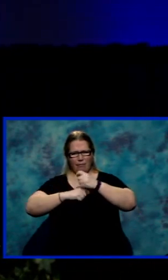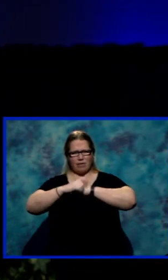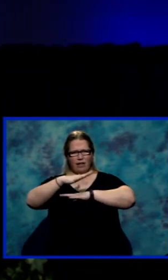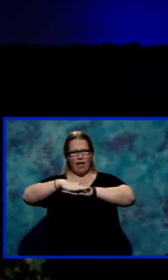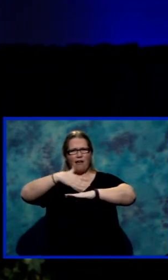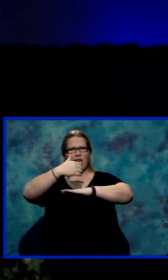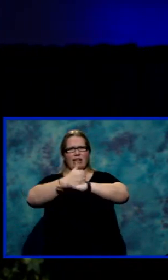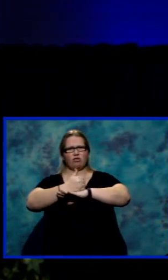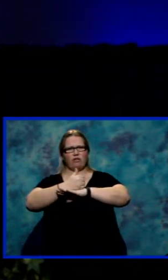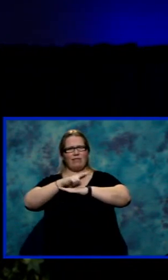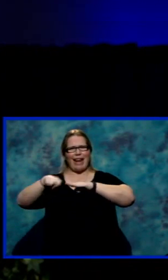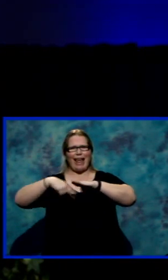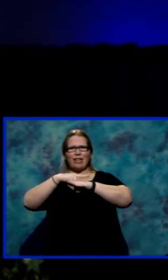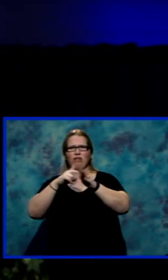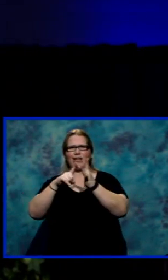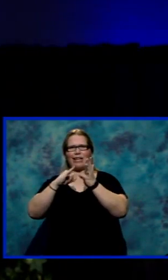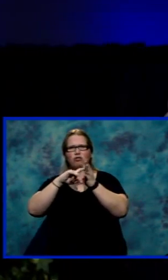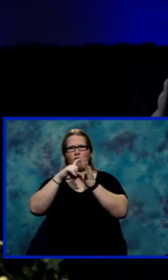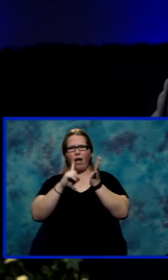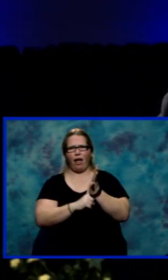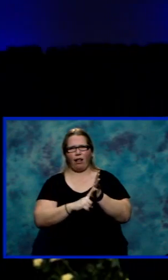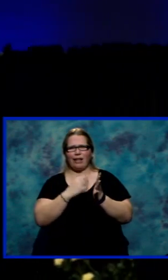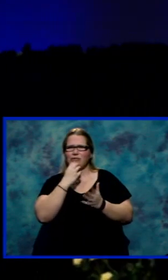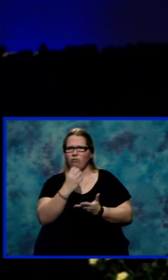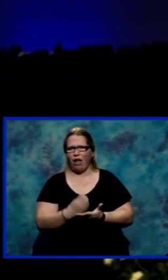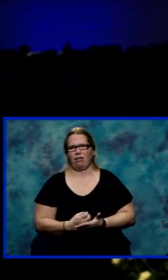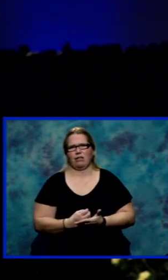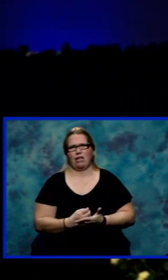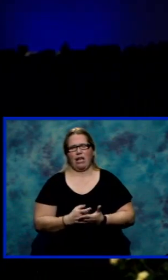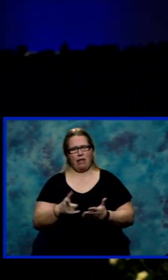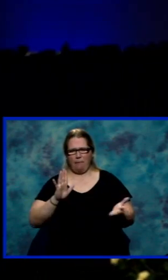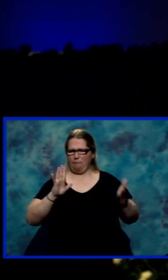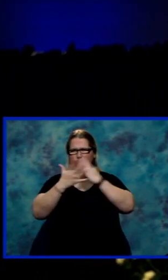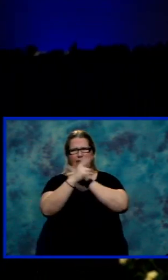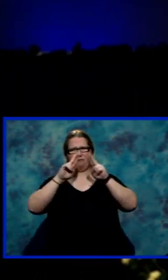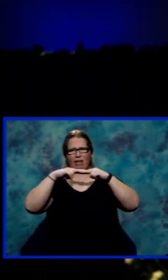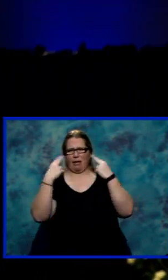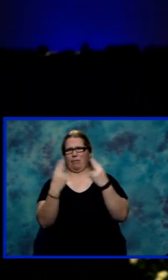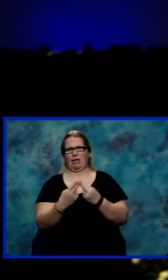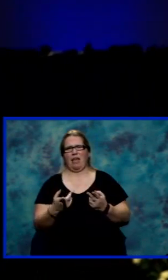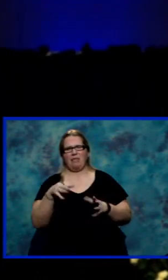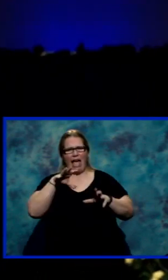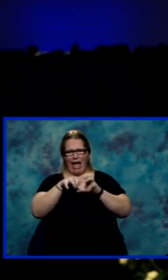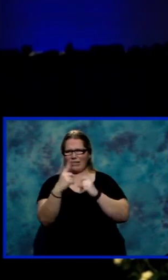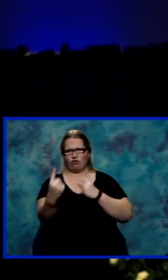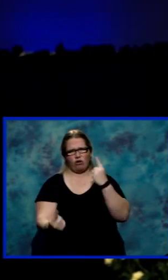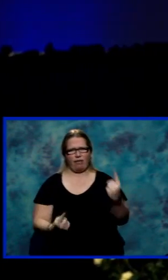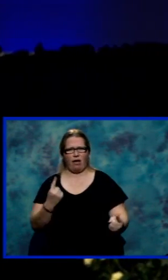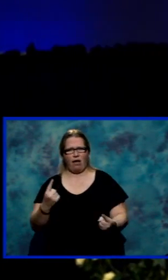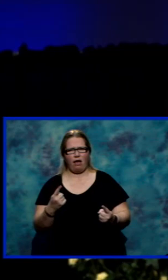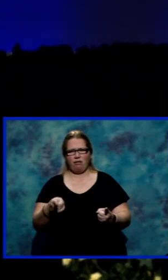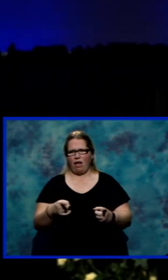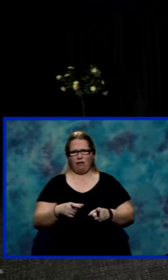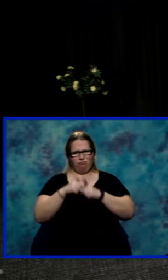of Israel is a messed up family. They're completely dysfunctional. They hate each other. They're struggling with